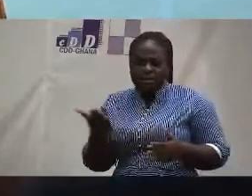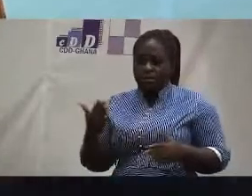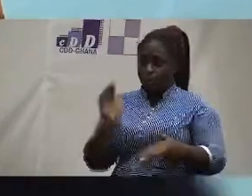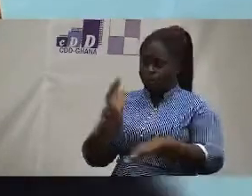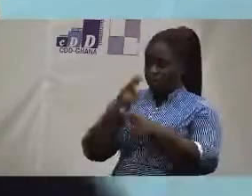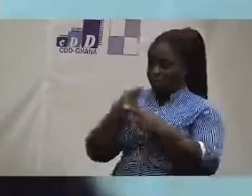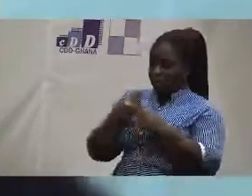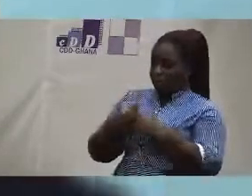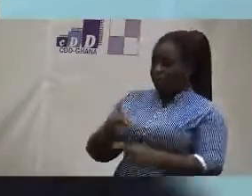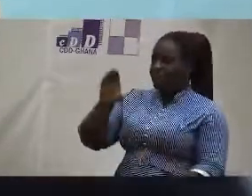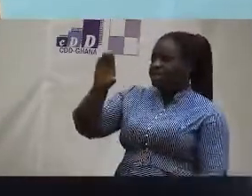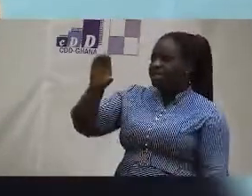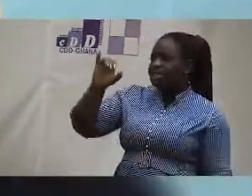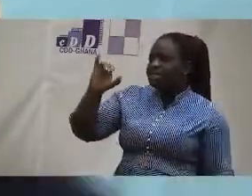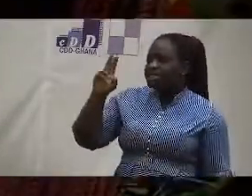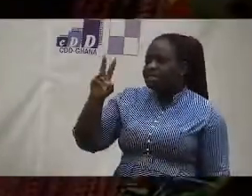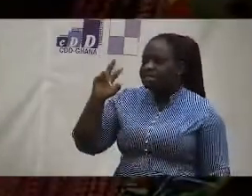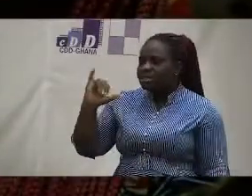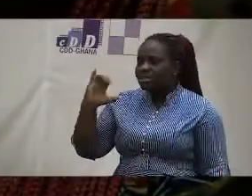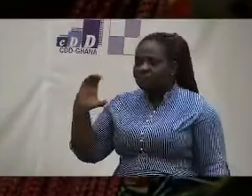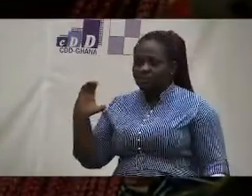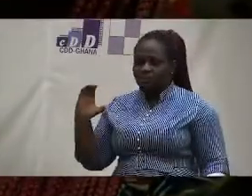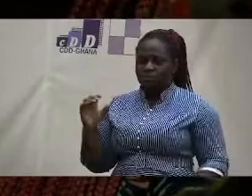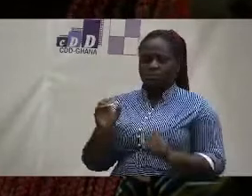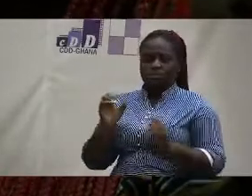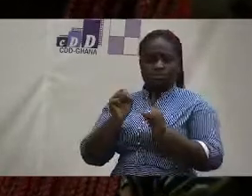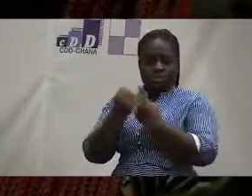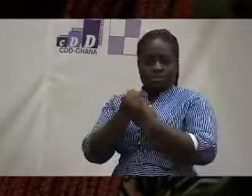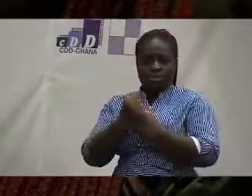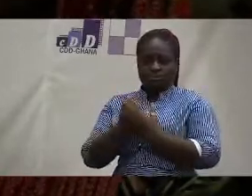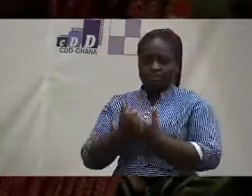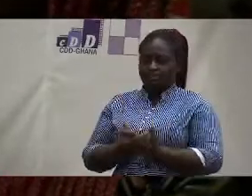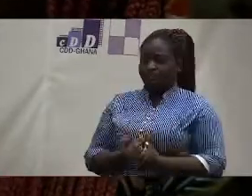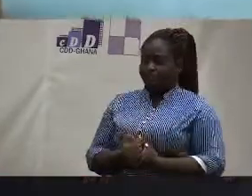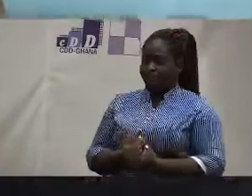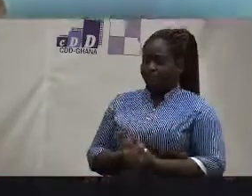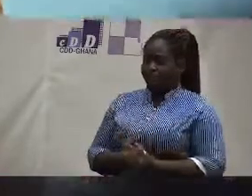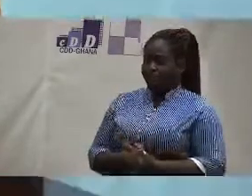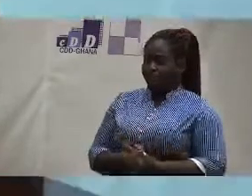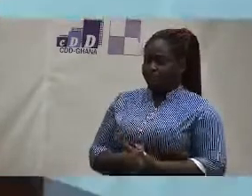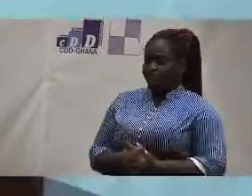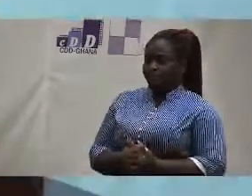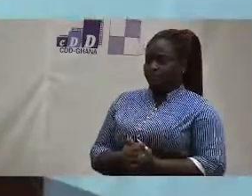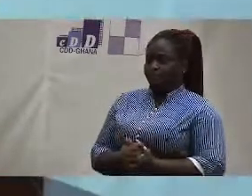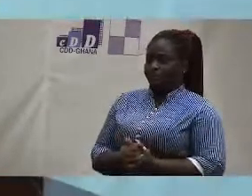call civil society, and which I have labeled the grievance